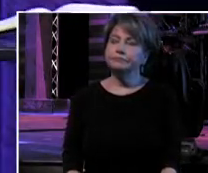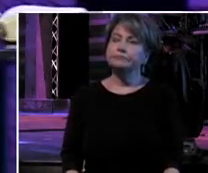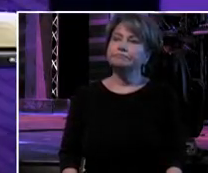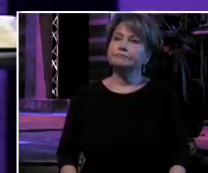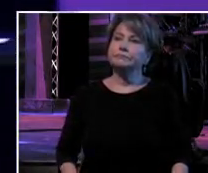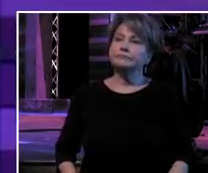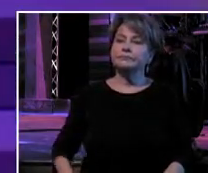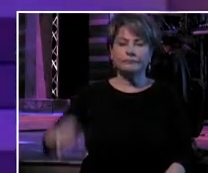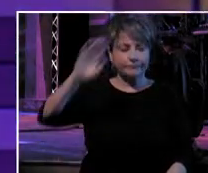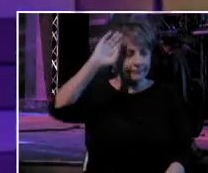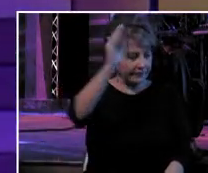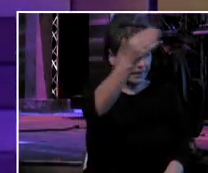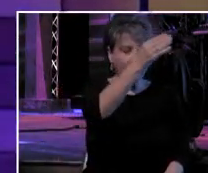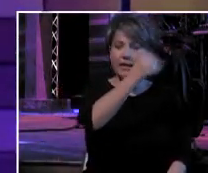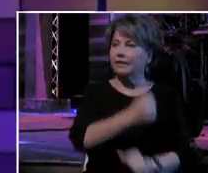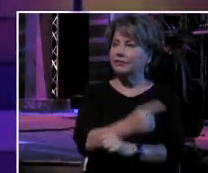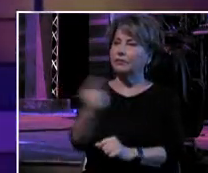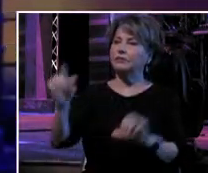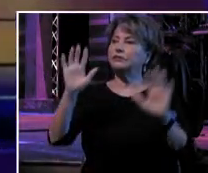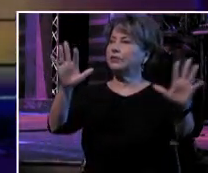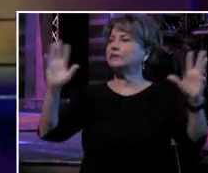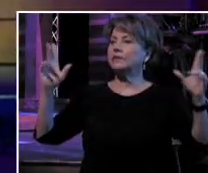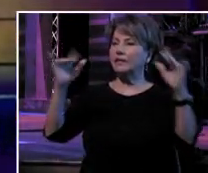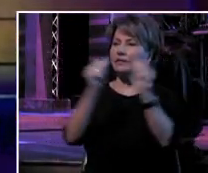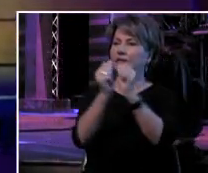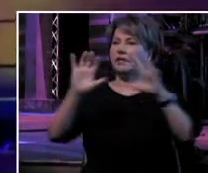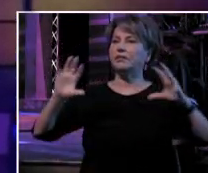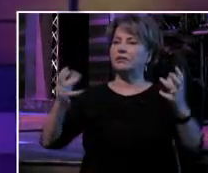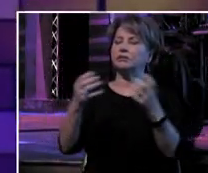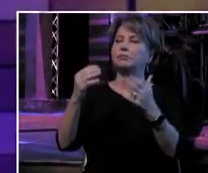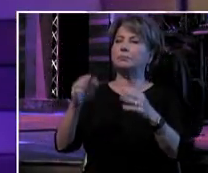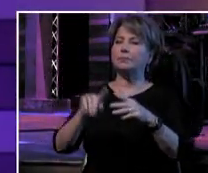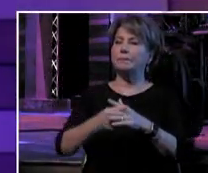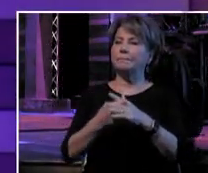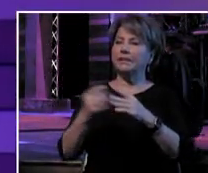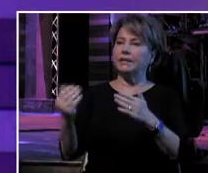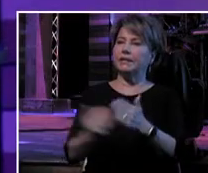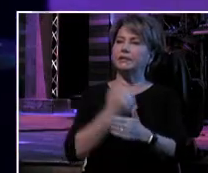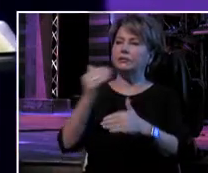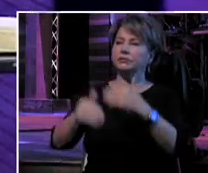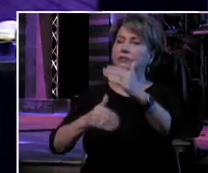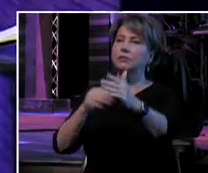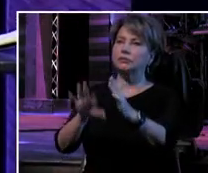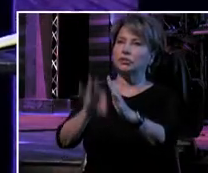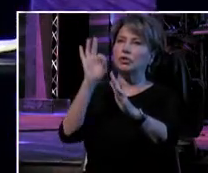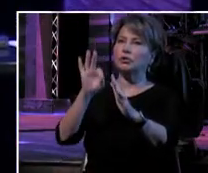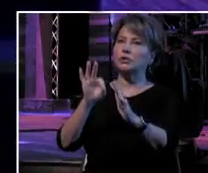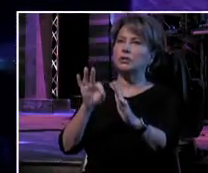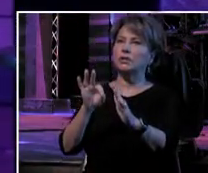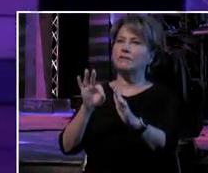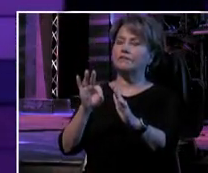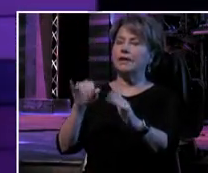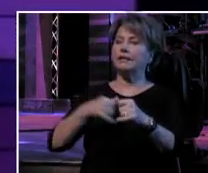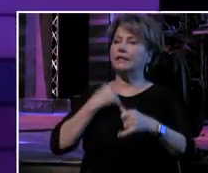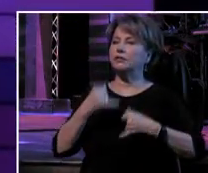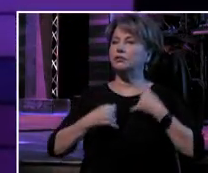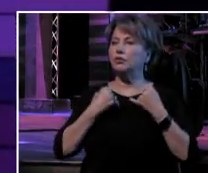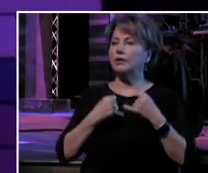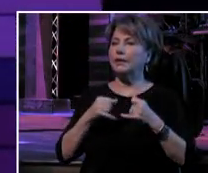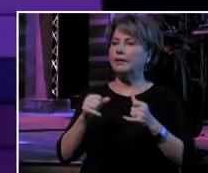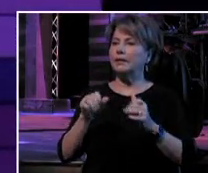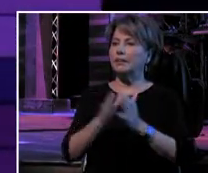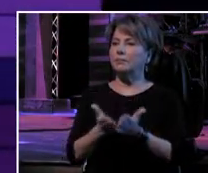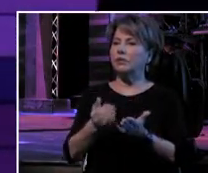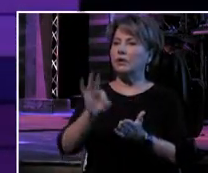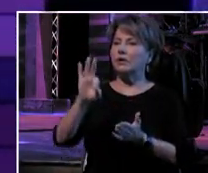Well, hey, everyone. It's great to have you with us as we begin a new series called Finding Joy. And we're going to be in the book of Philippians